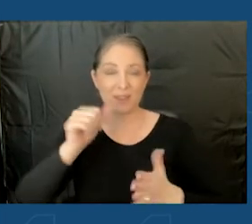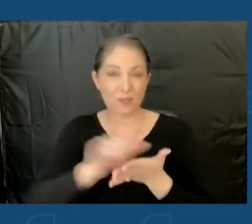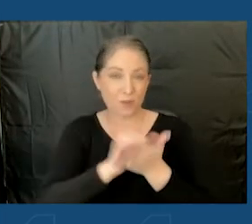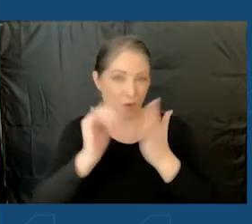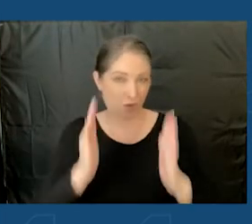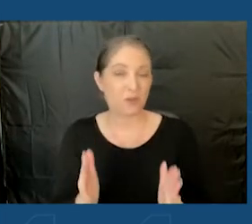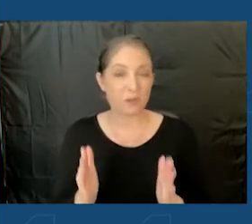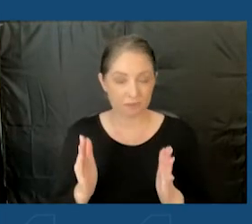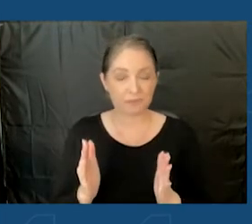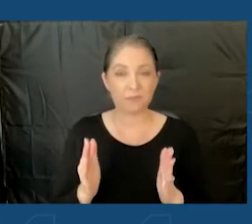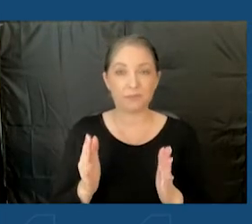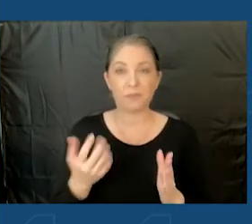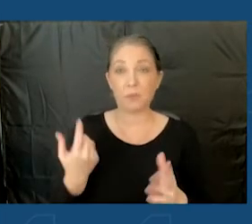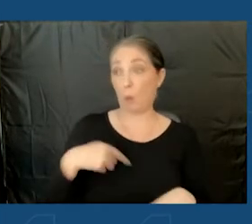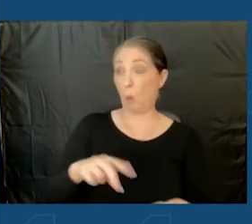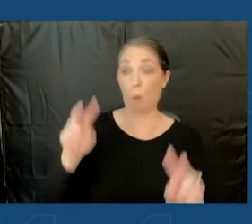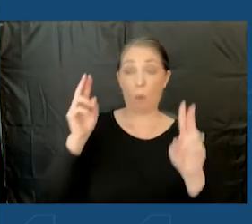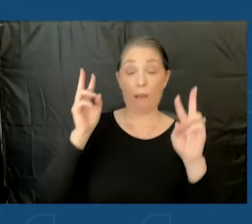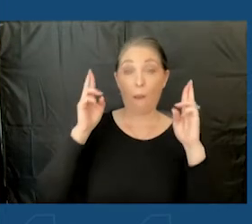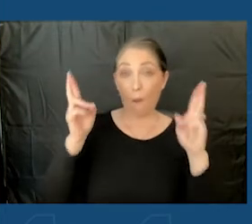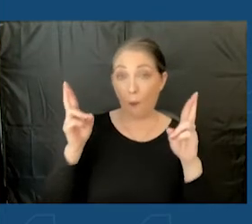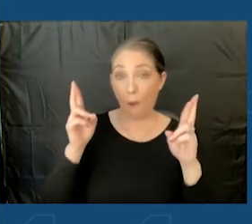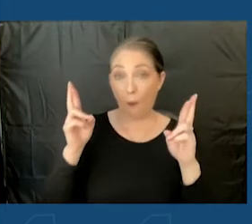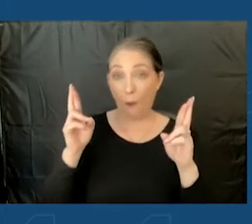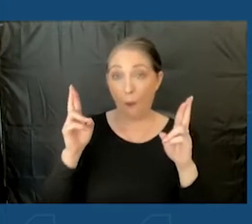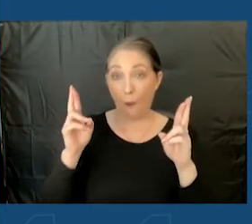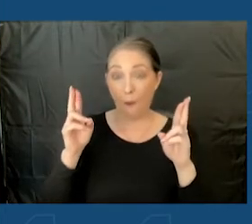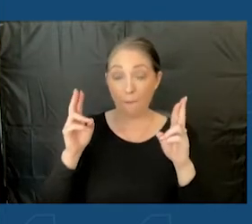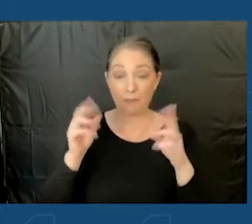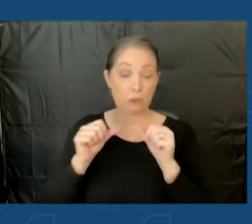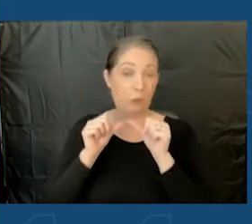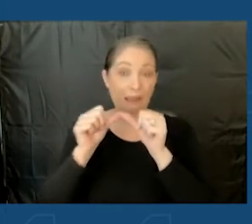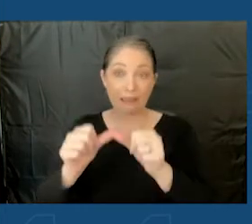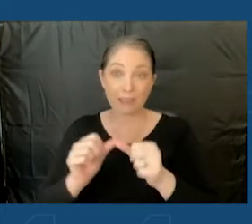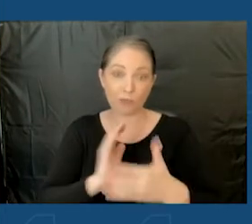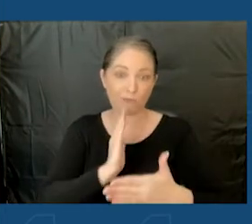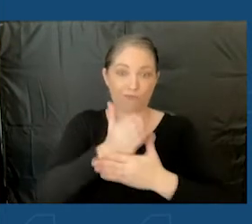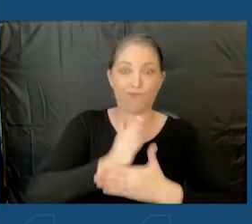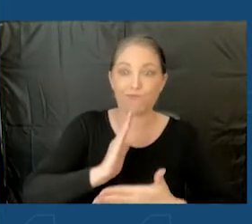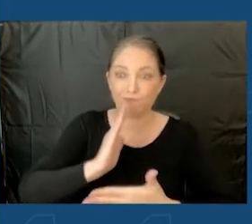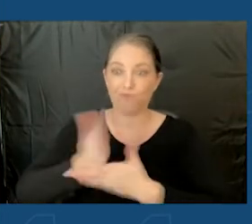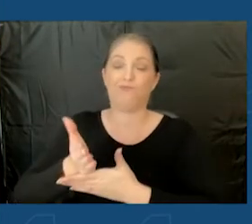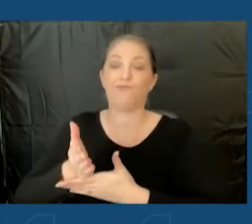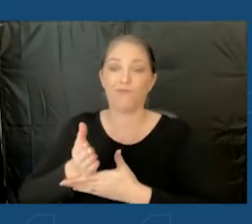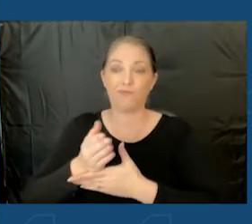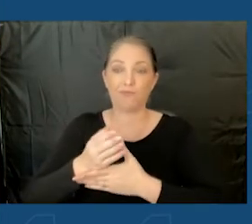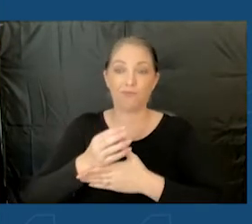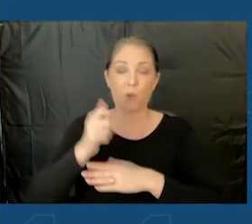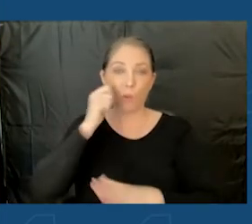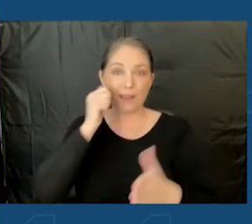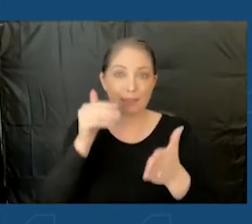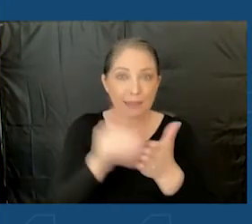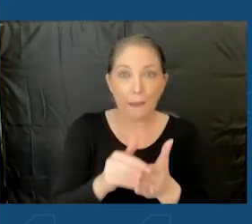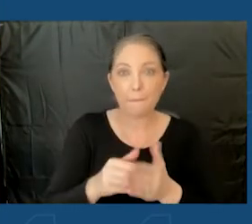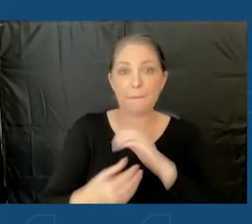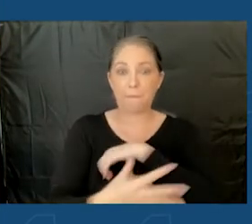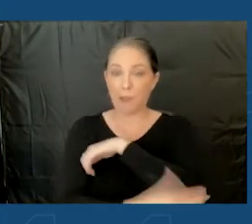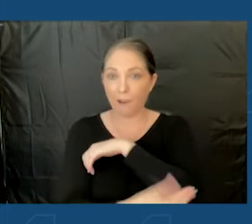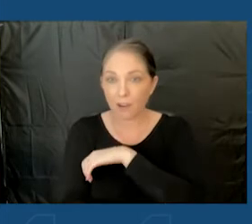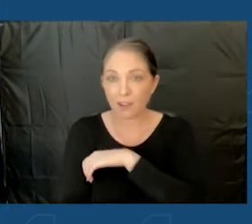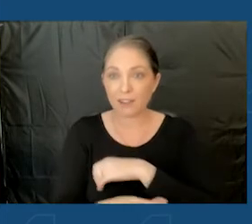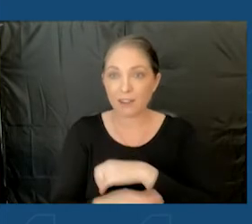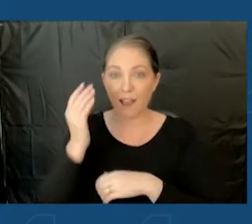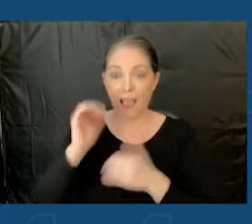We hope to continue to disrupt systemic racism and poverty through investments like this. Child